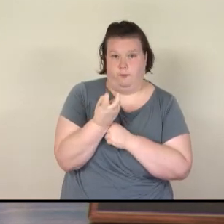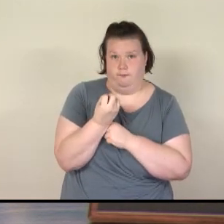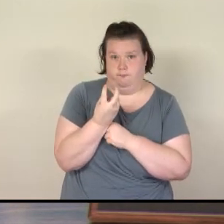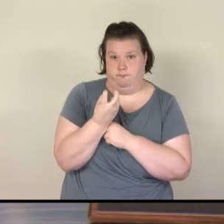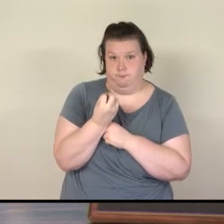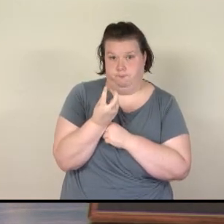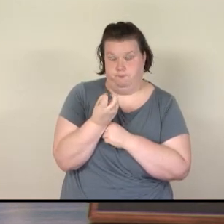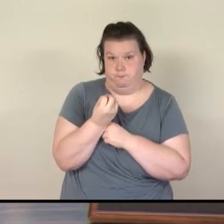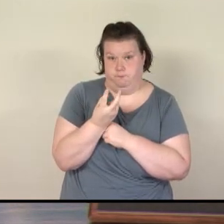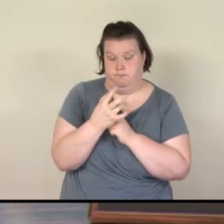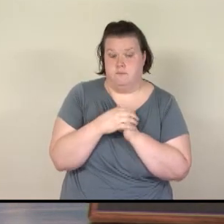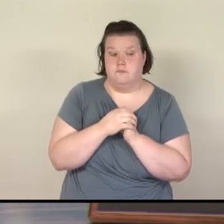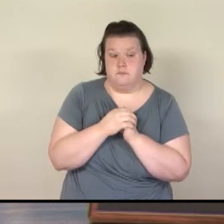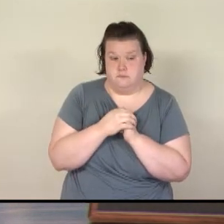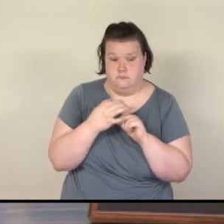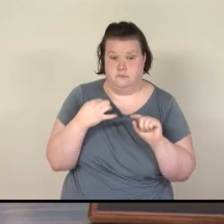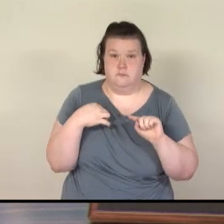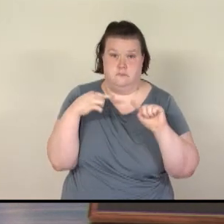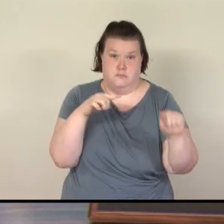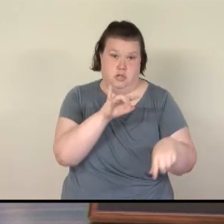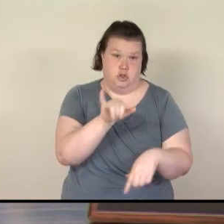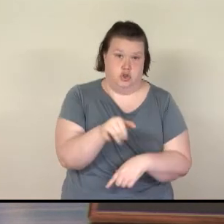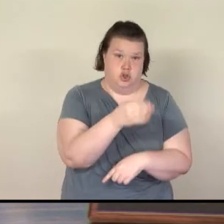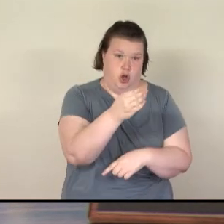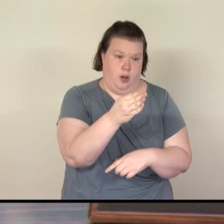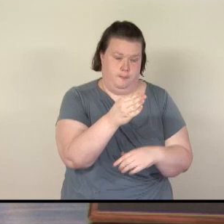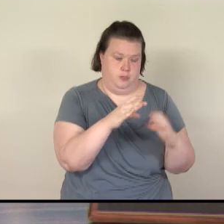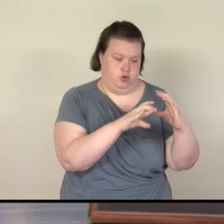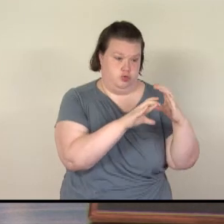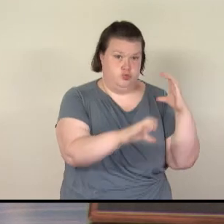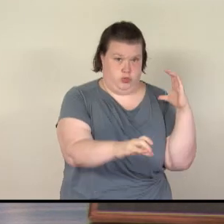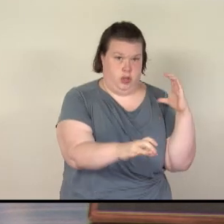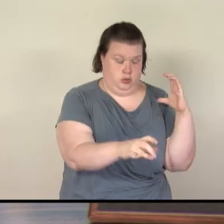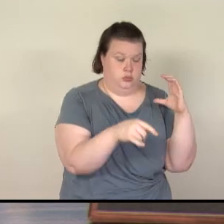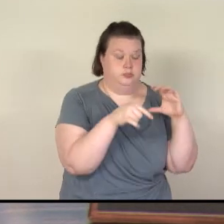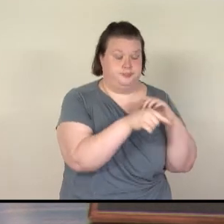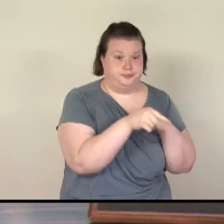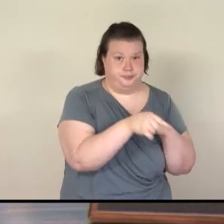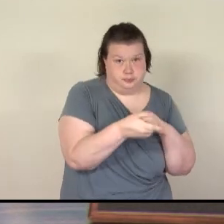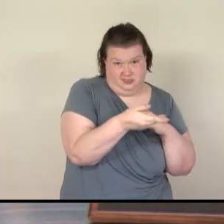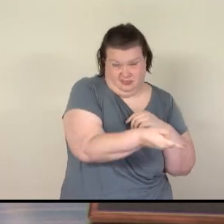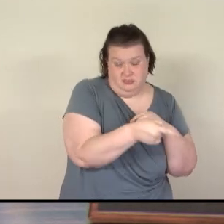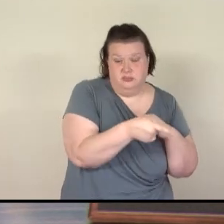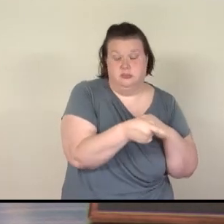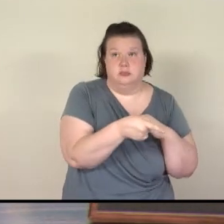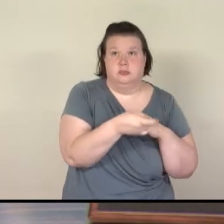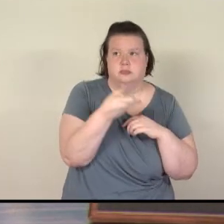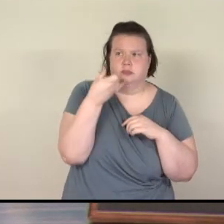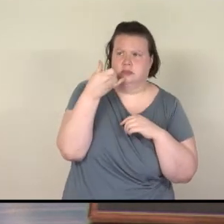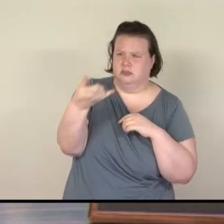12th when I was at the job trailer, and we made a phone call to,